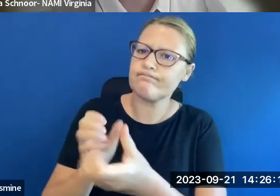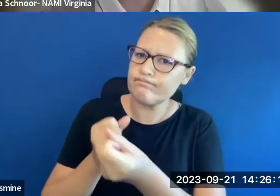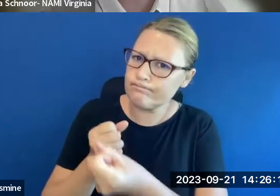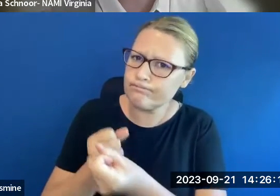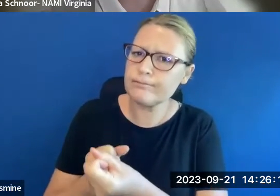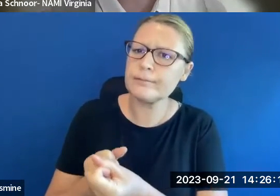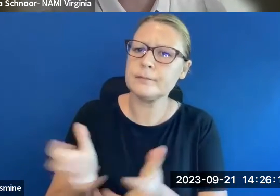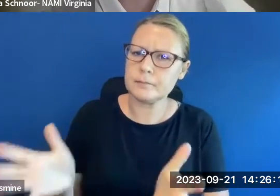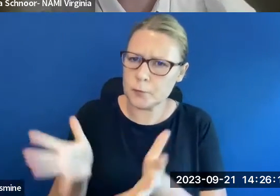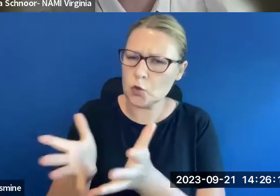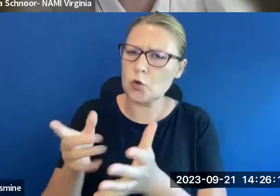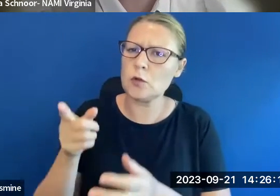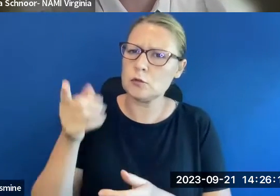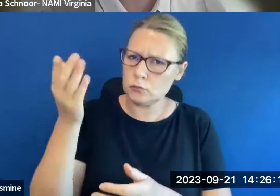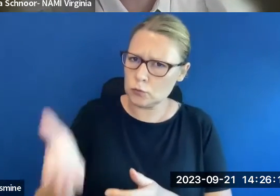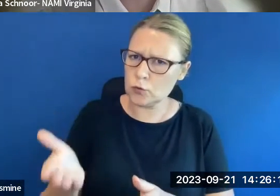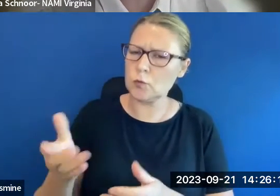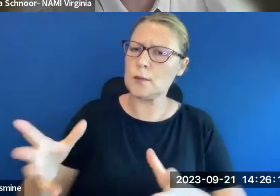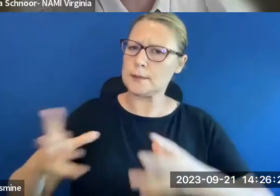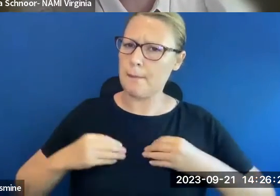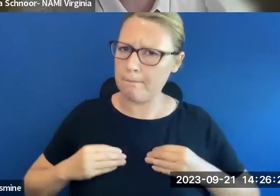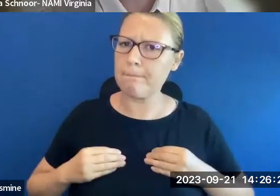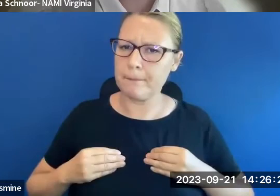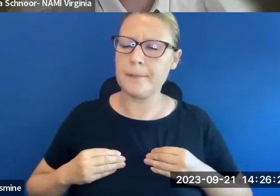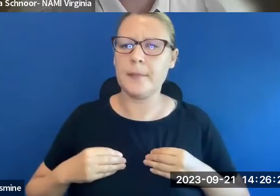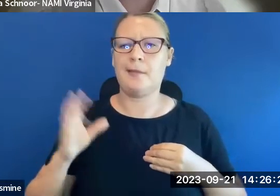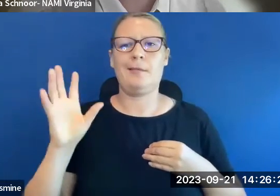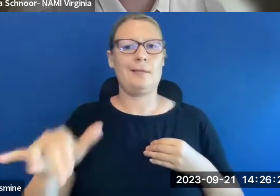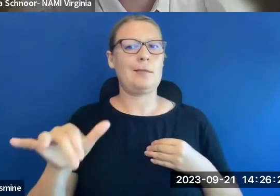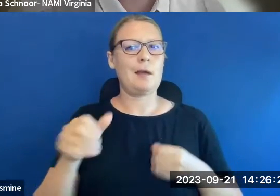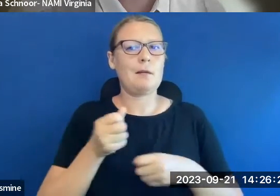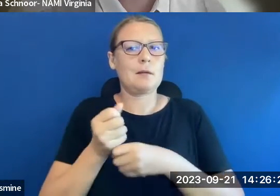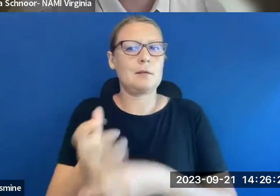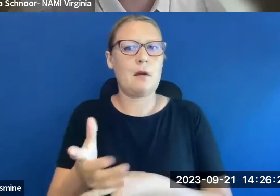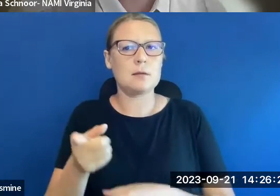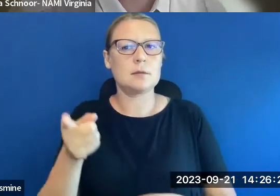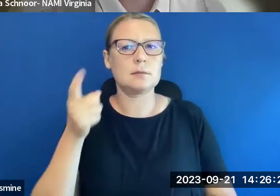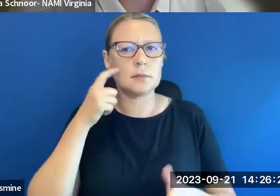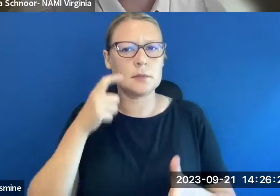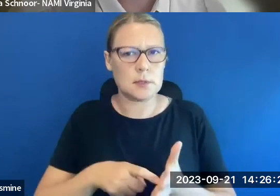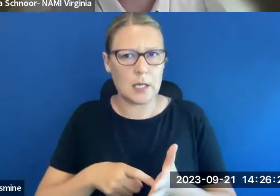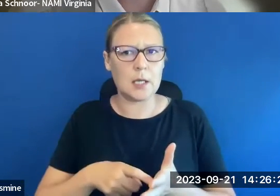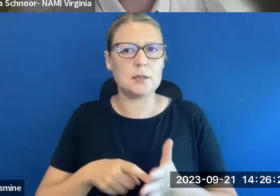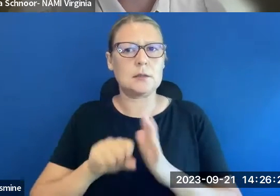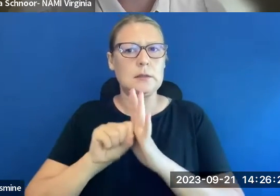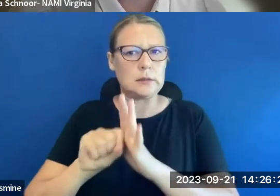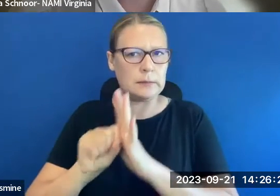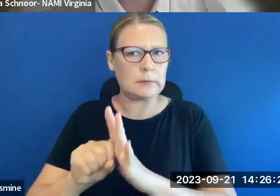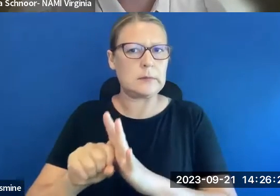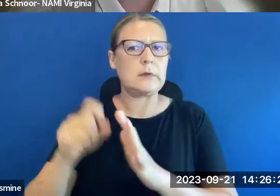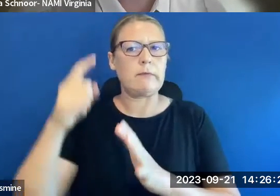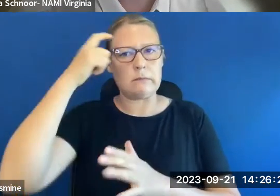causing them to have signs or symptoms of mental illness. And that's just a